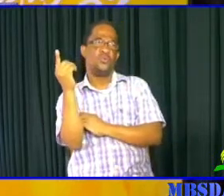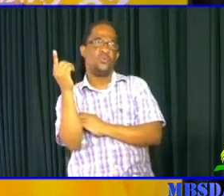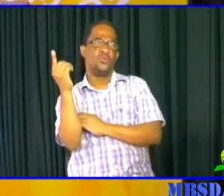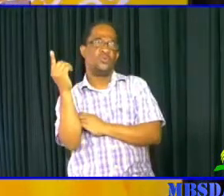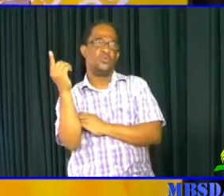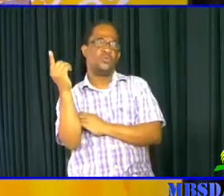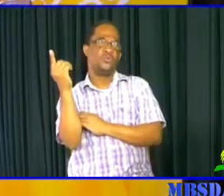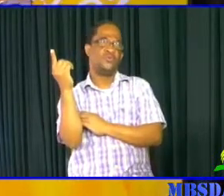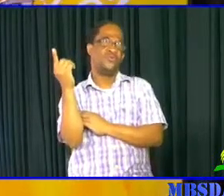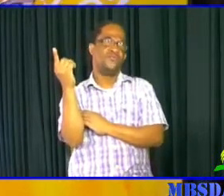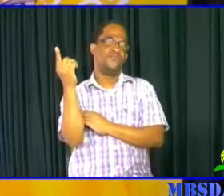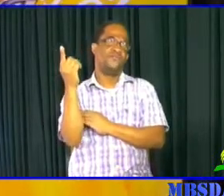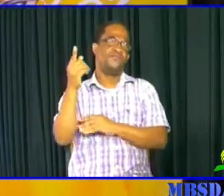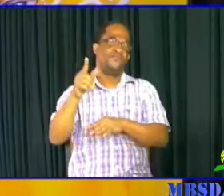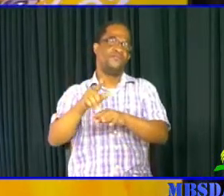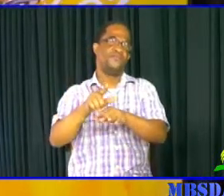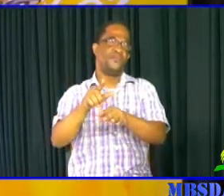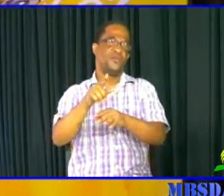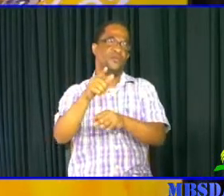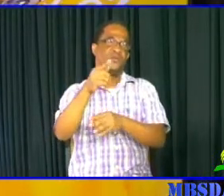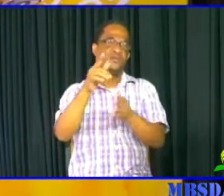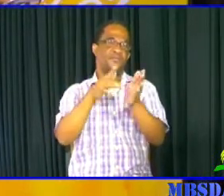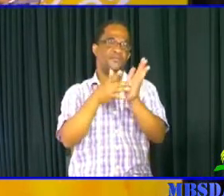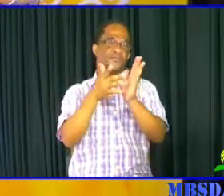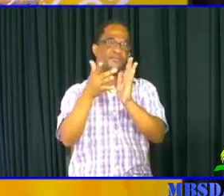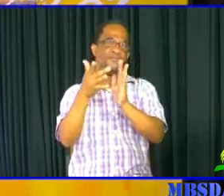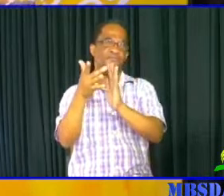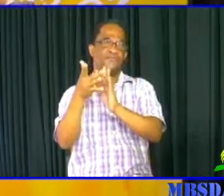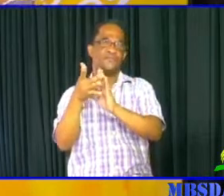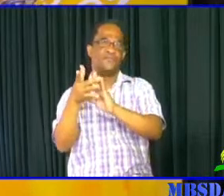adore the Lamb of God,